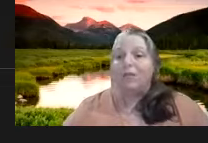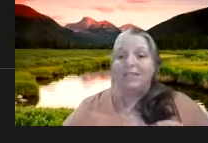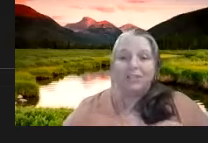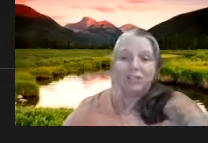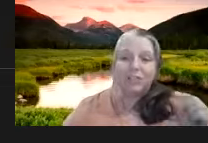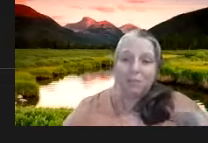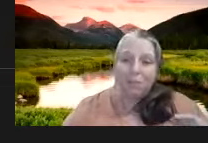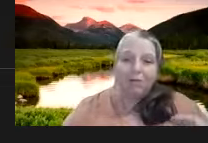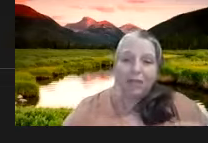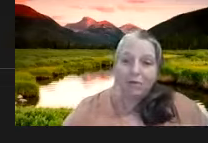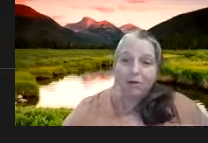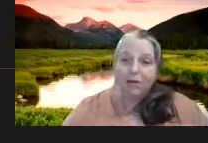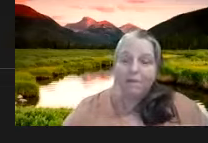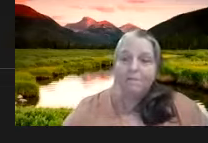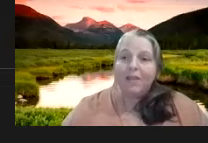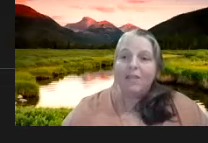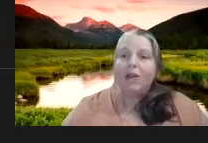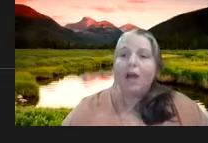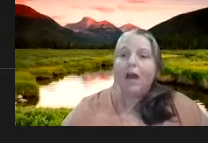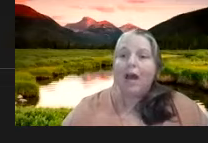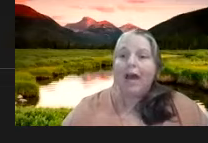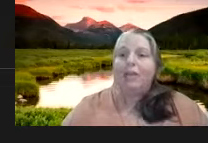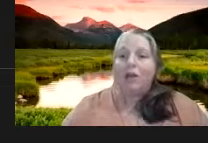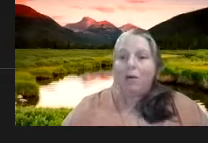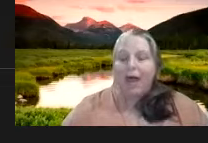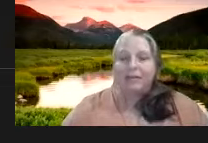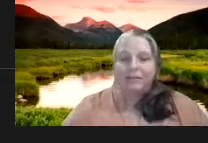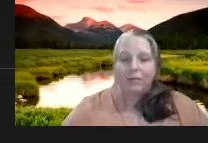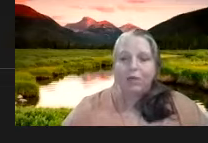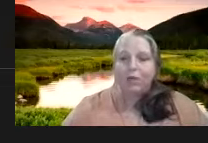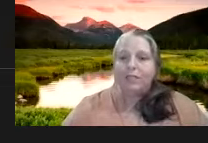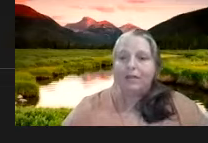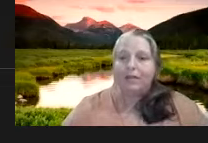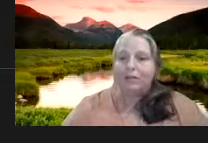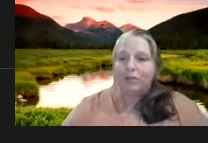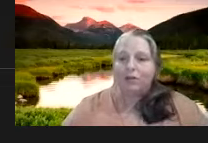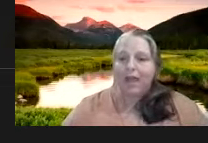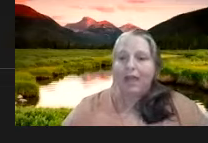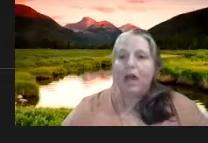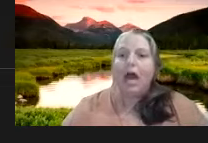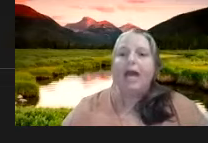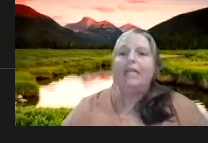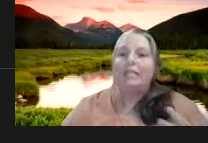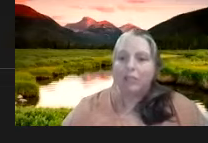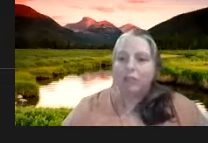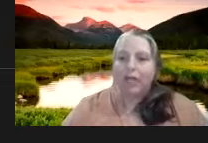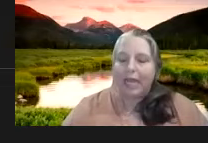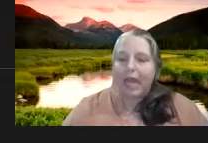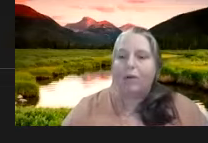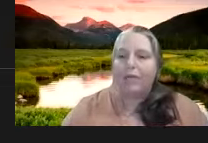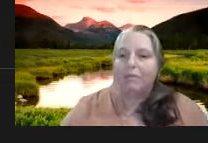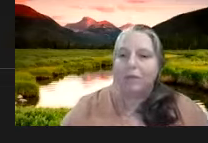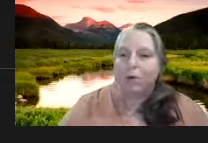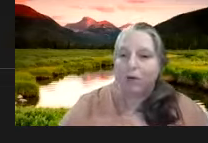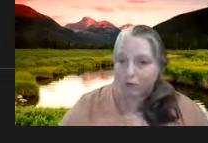they were in such a small number that I know, as someone who is giving the survey, I need to look at